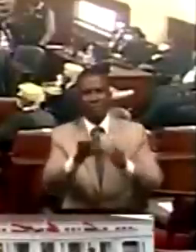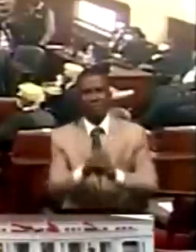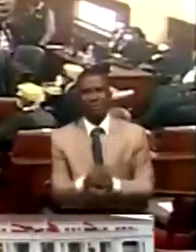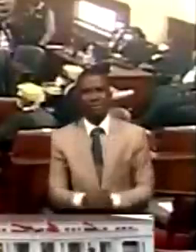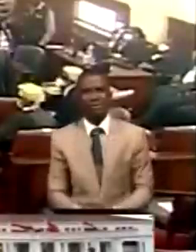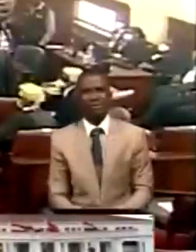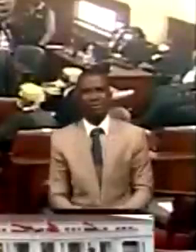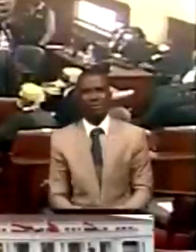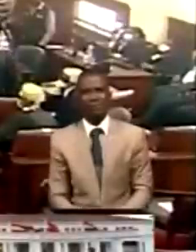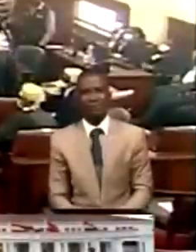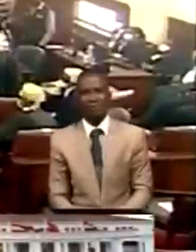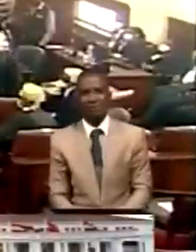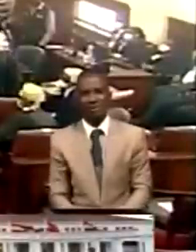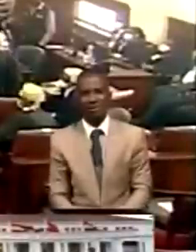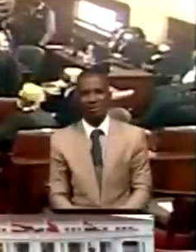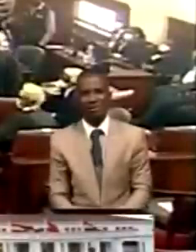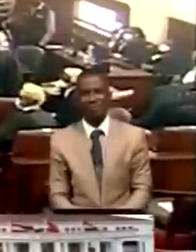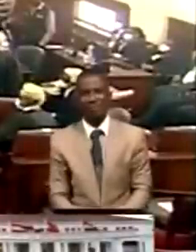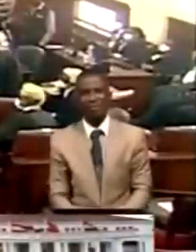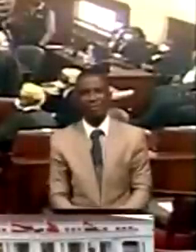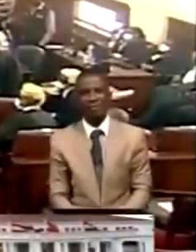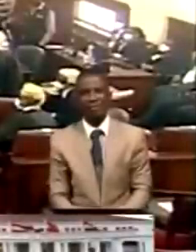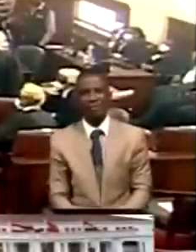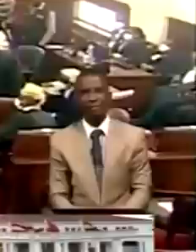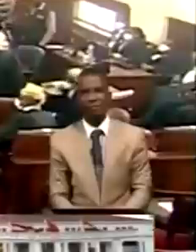we can't have the lawyers speaking.